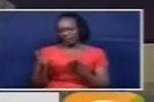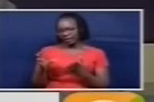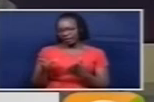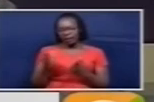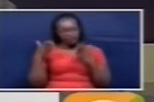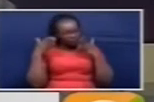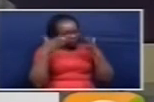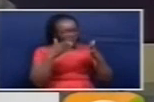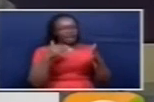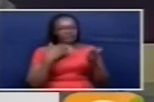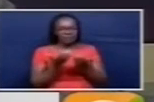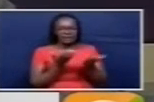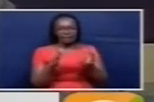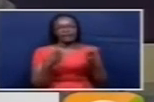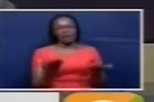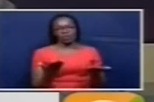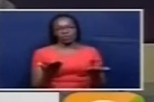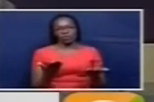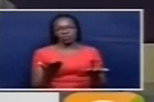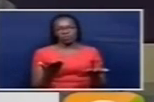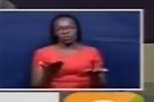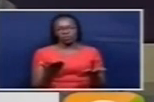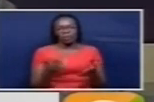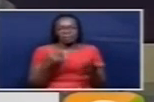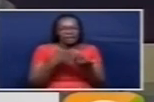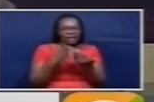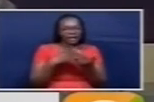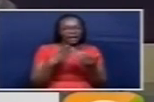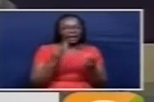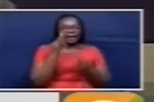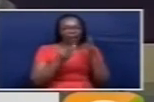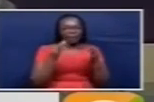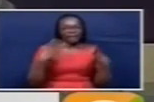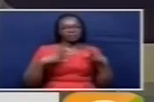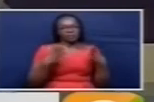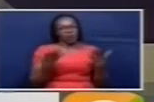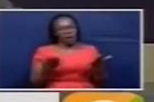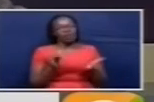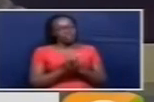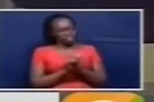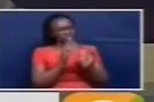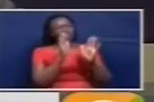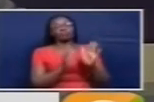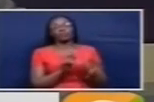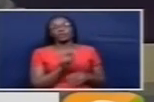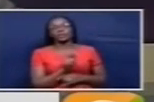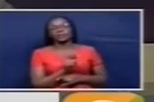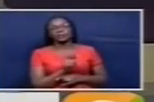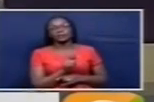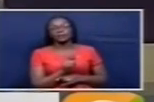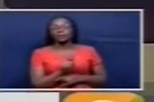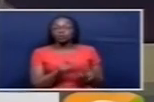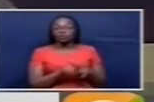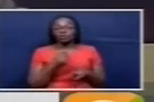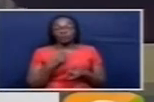services to the Kenyans and members of the Mbakasi's constituency. And Lillian, let me tell you something. let people